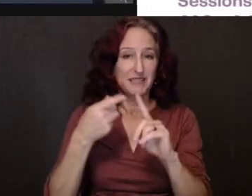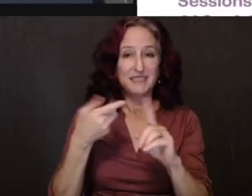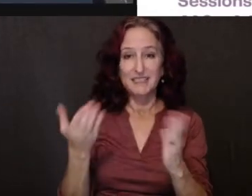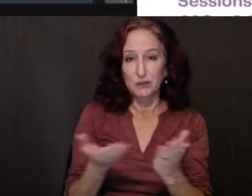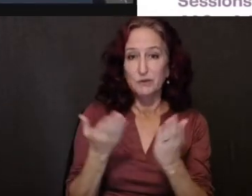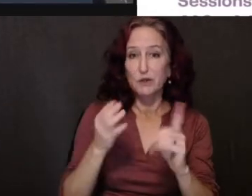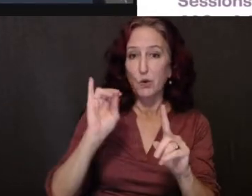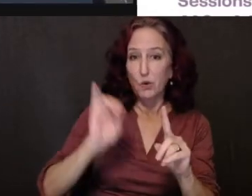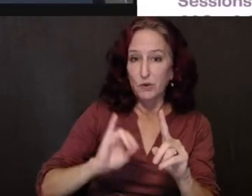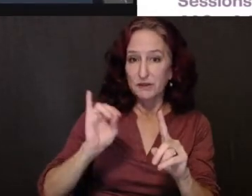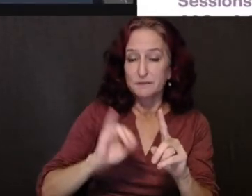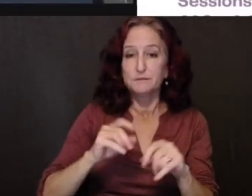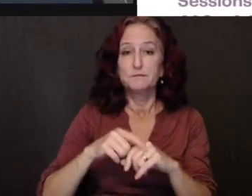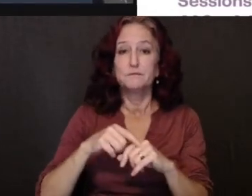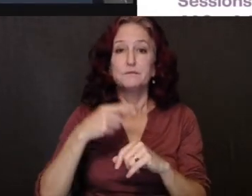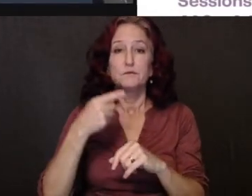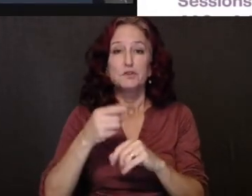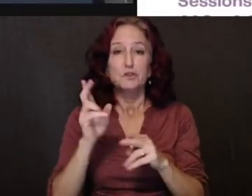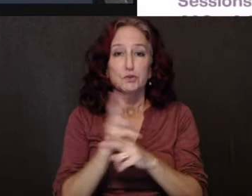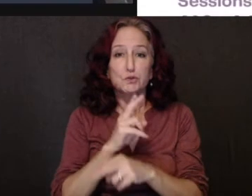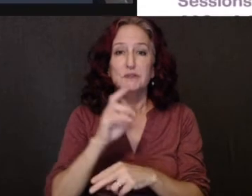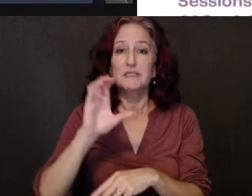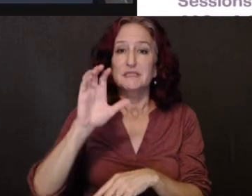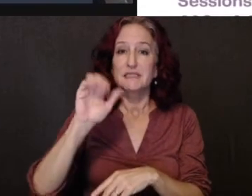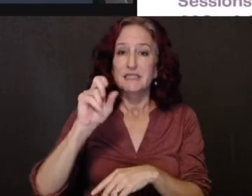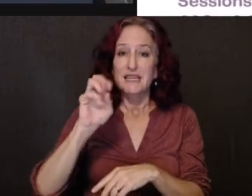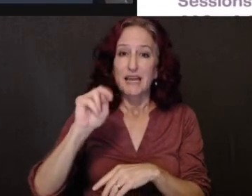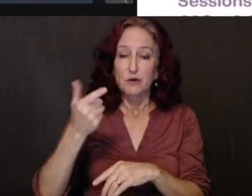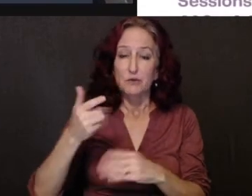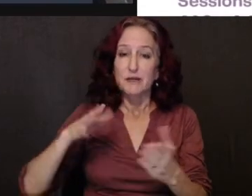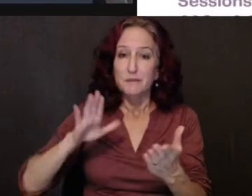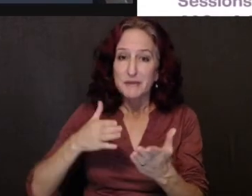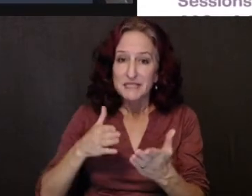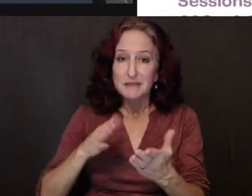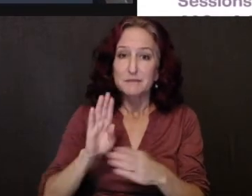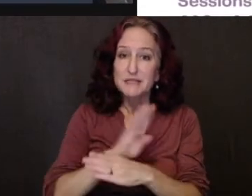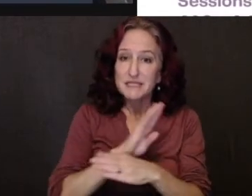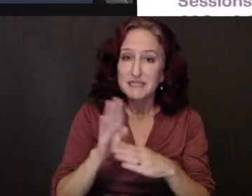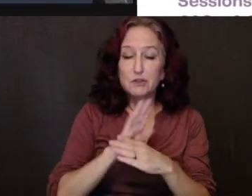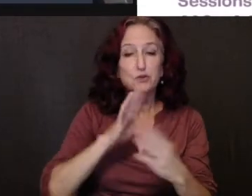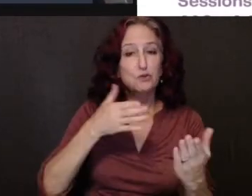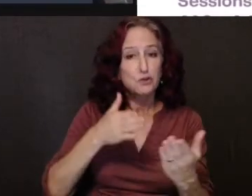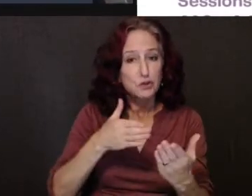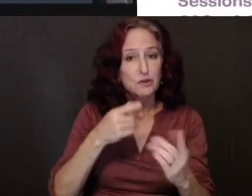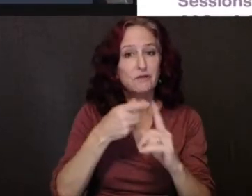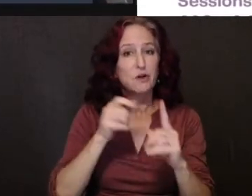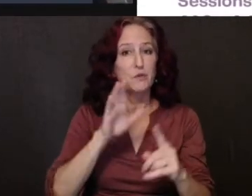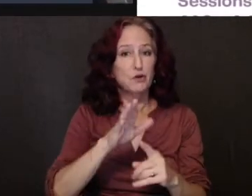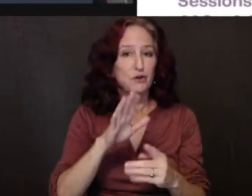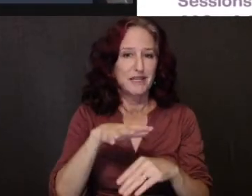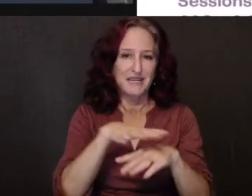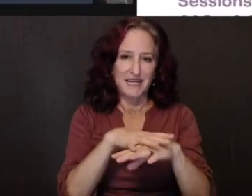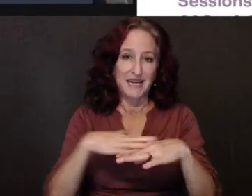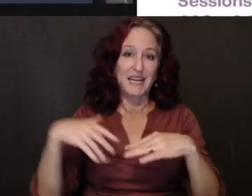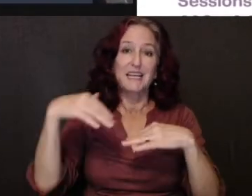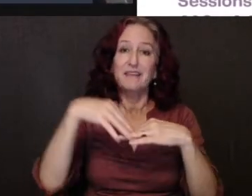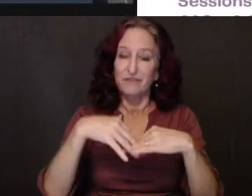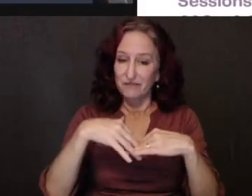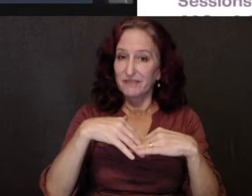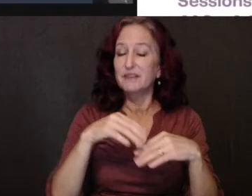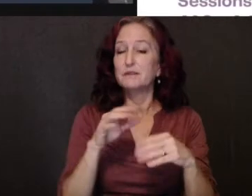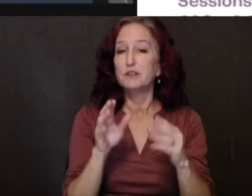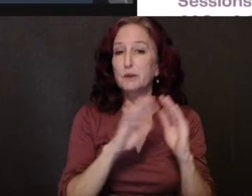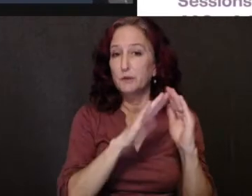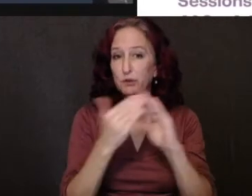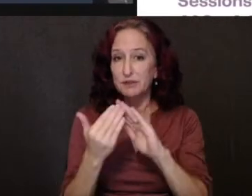small child, and she is now the owner of Wahpepah's Kitchen, a new restaurant opening up in Oakland, as well as a catering business. She views her